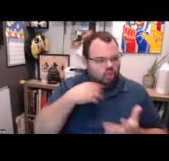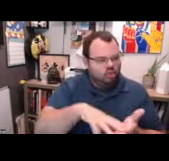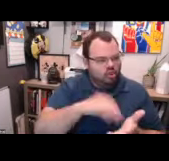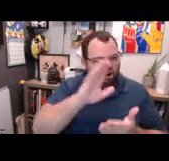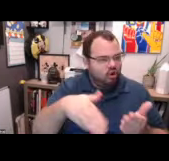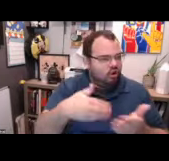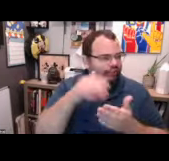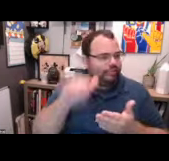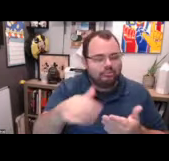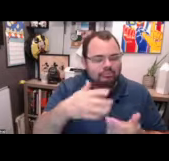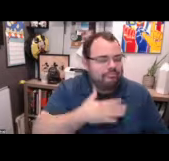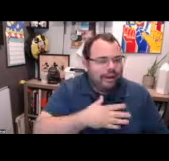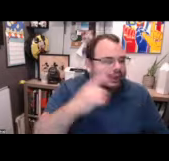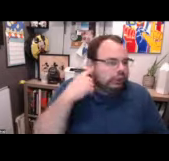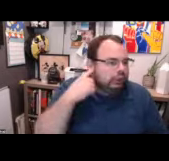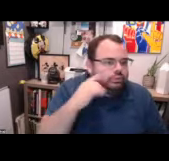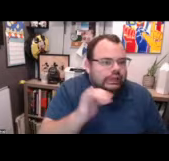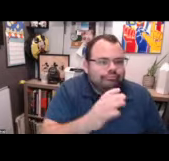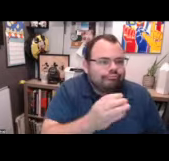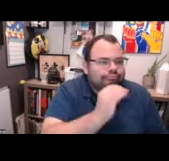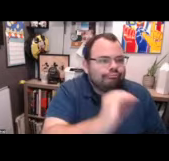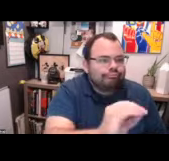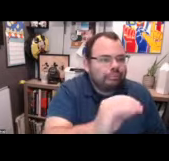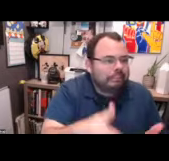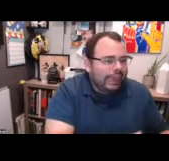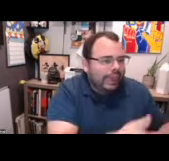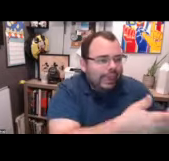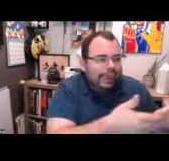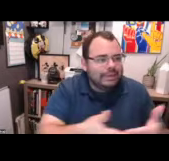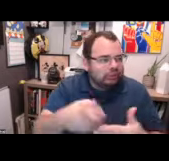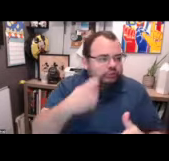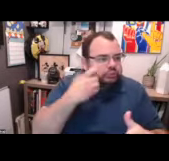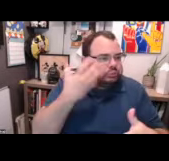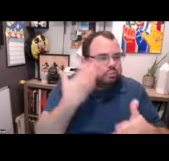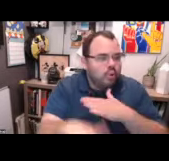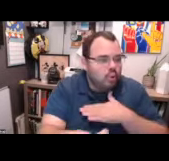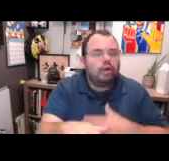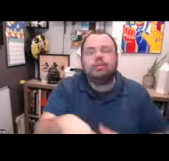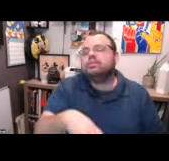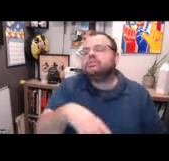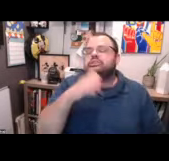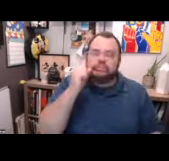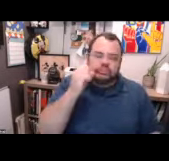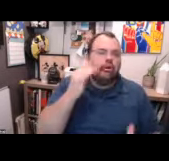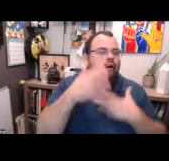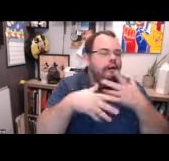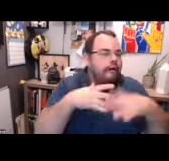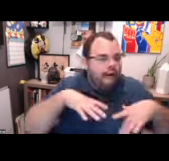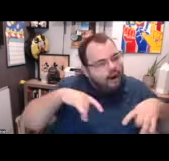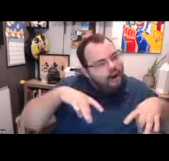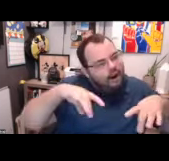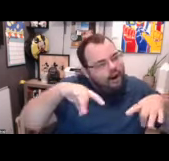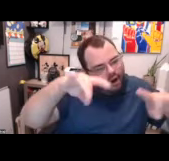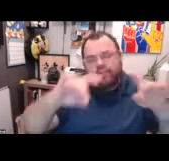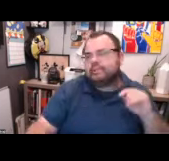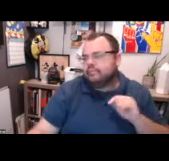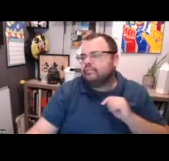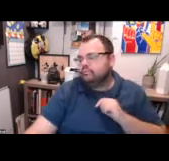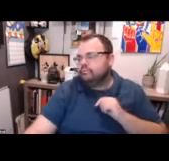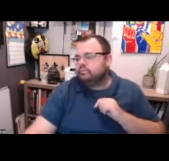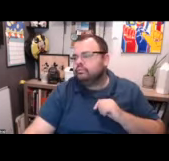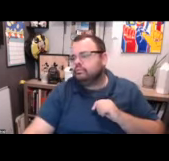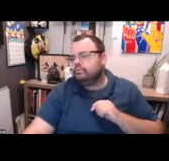knew learning up as a baby, they just naturally heard it. I heard nothing. I was just born into a